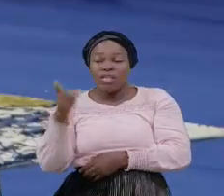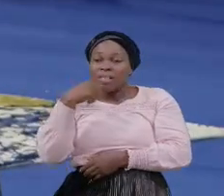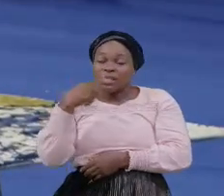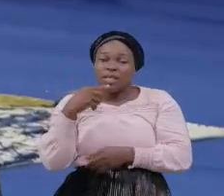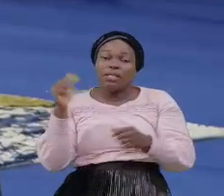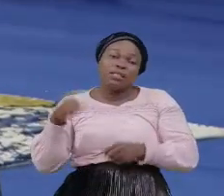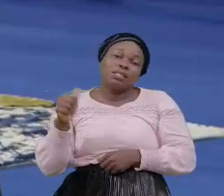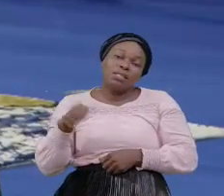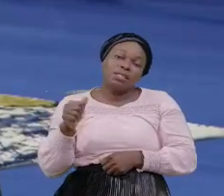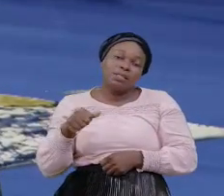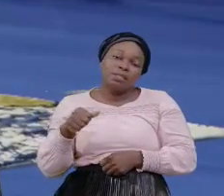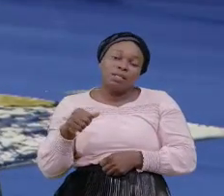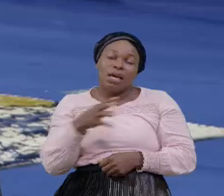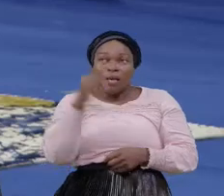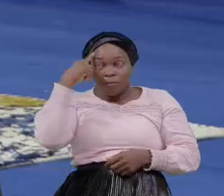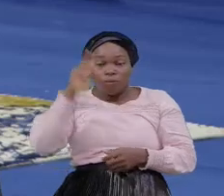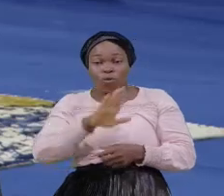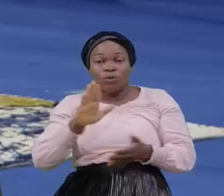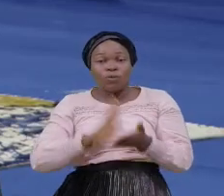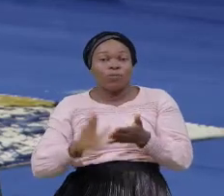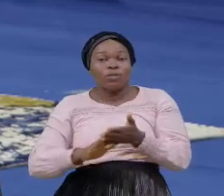your forgiveness, is saying,